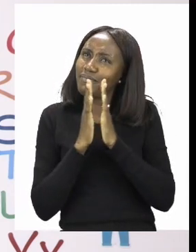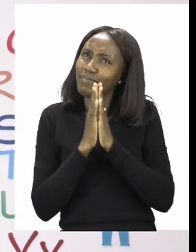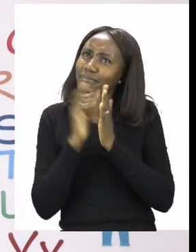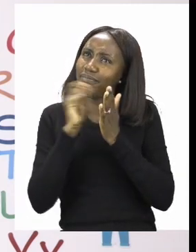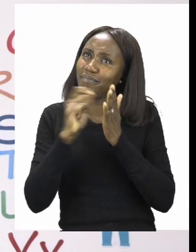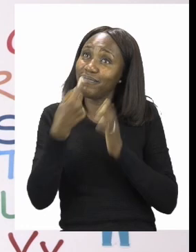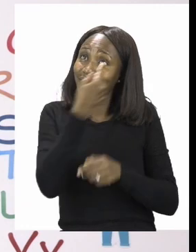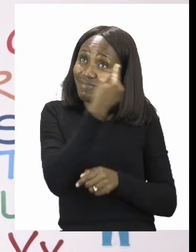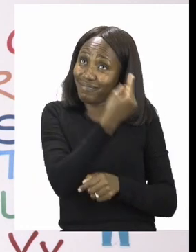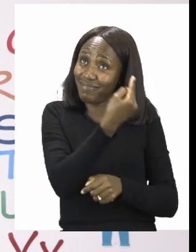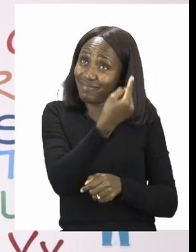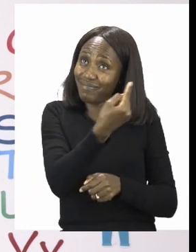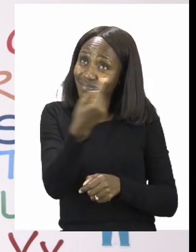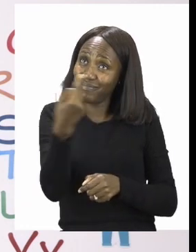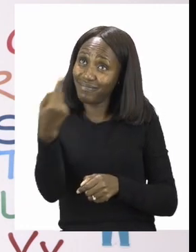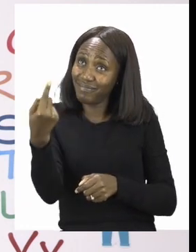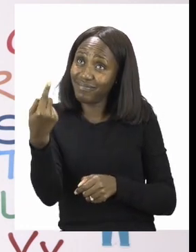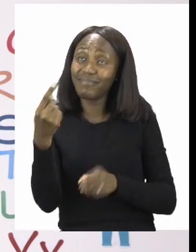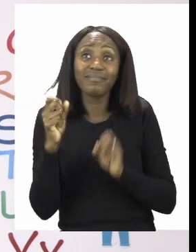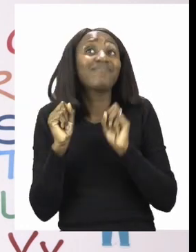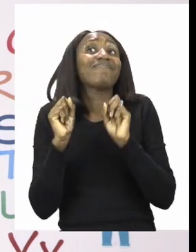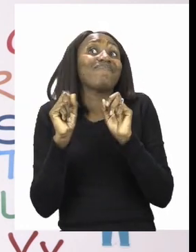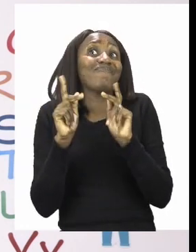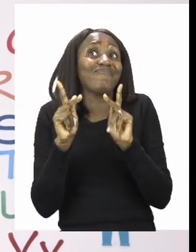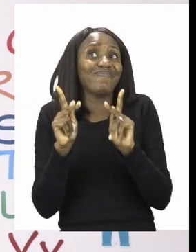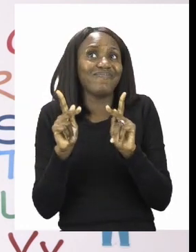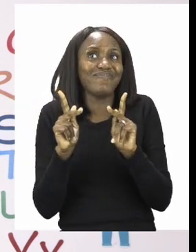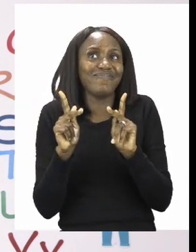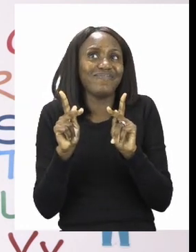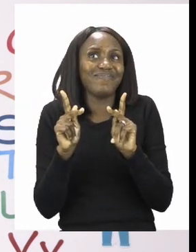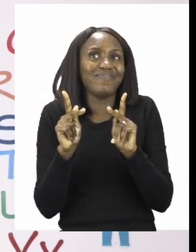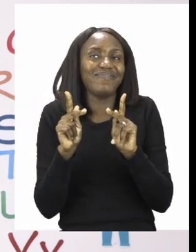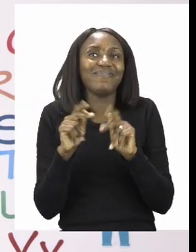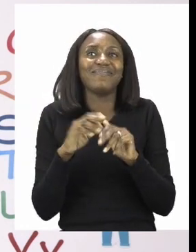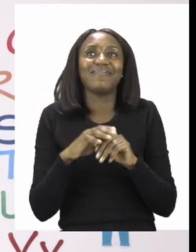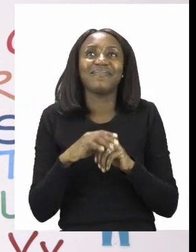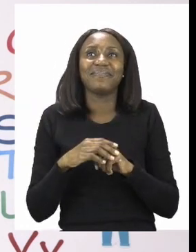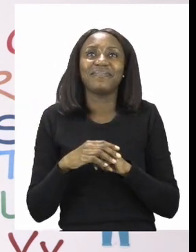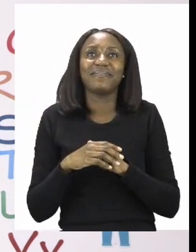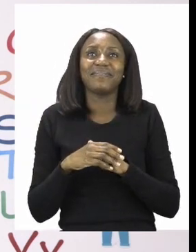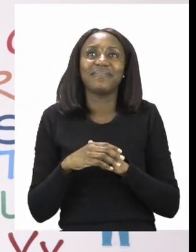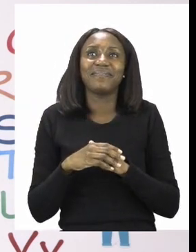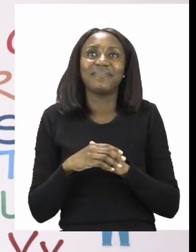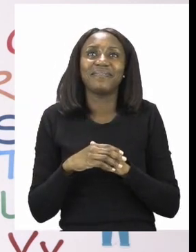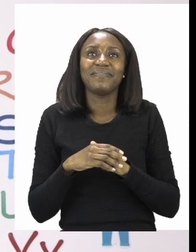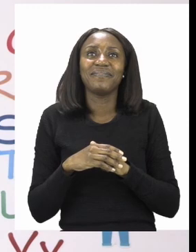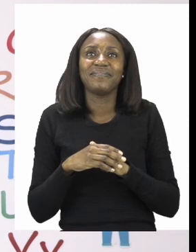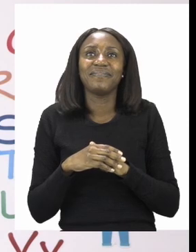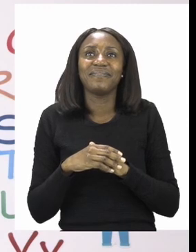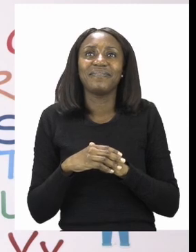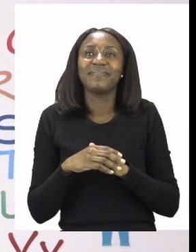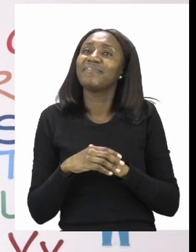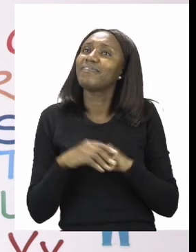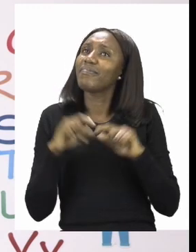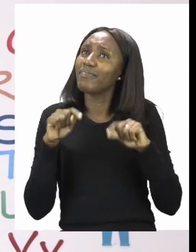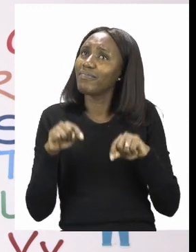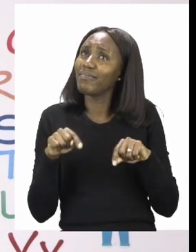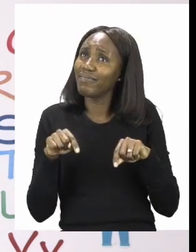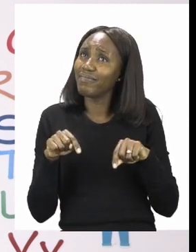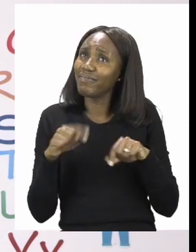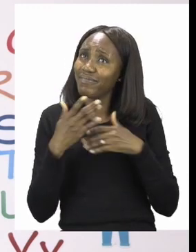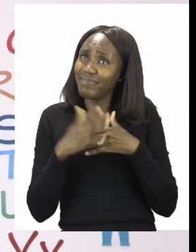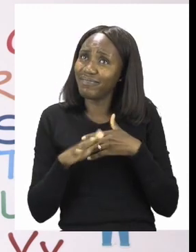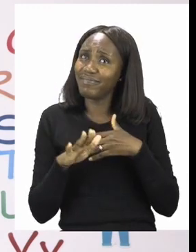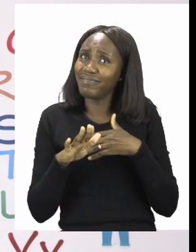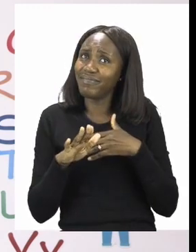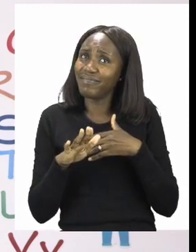you finish all your work by yourself. So now that we are done with our lesson,